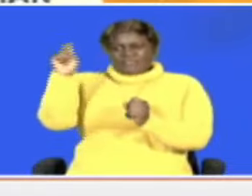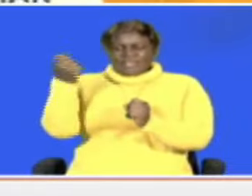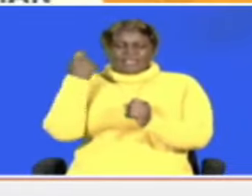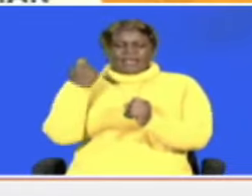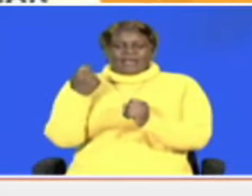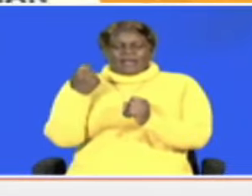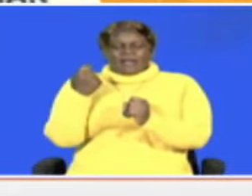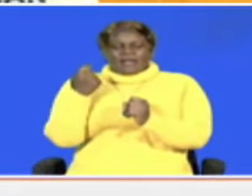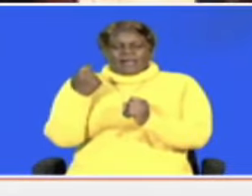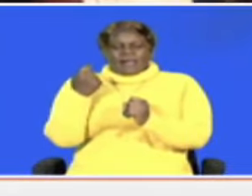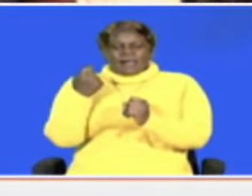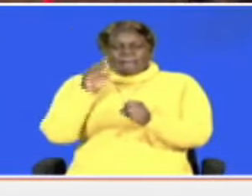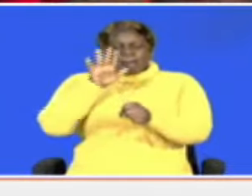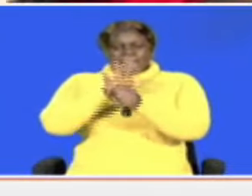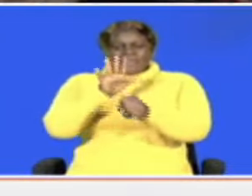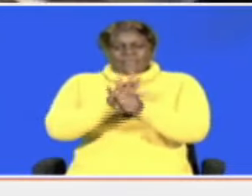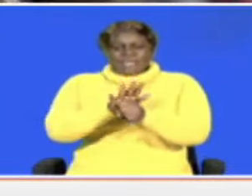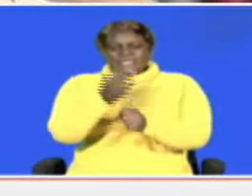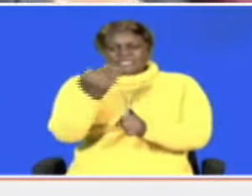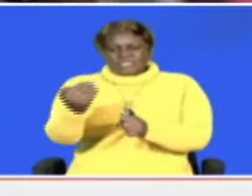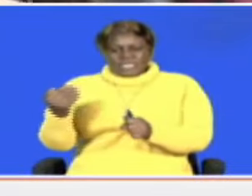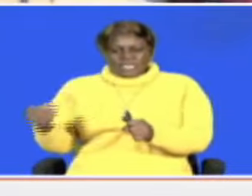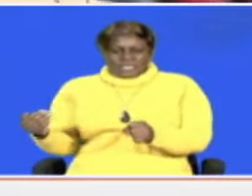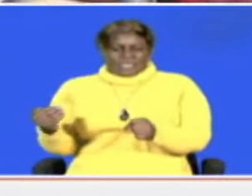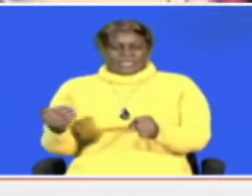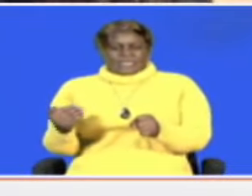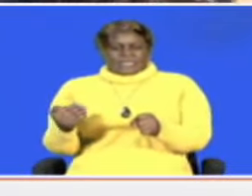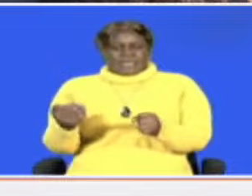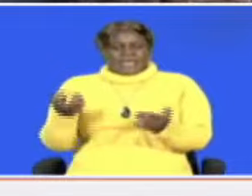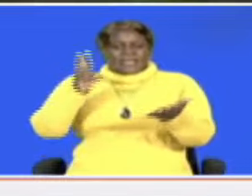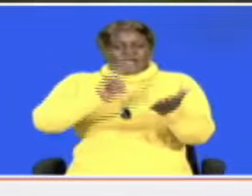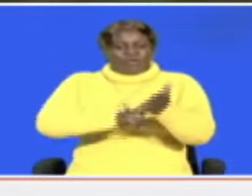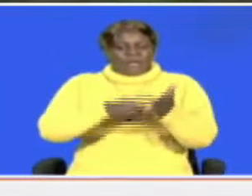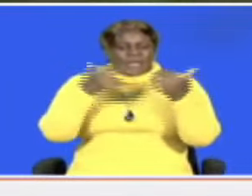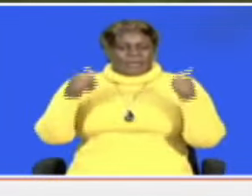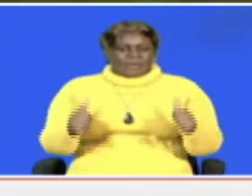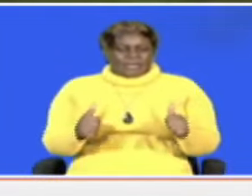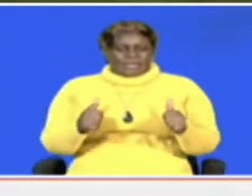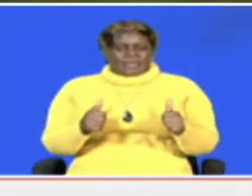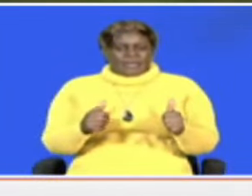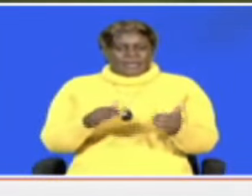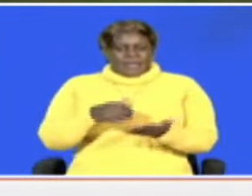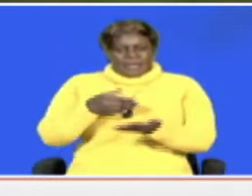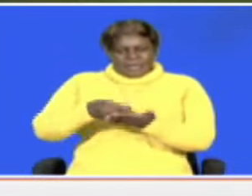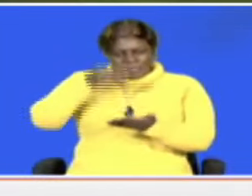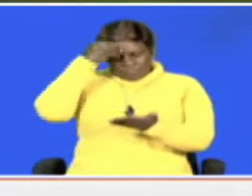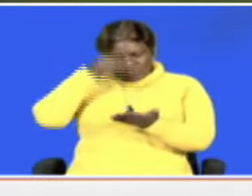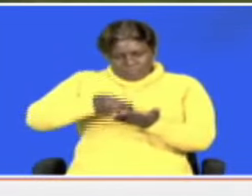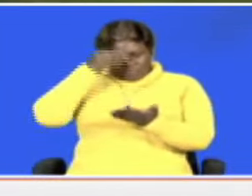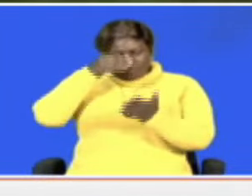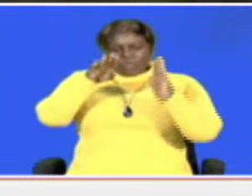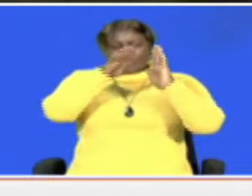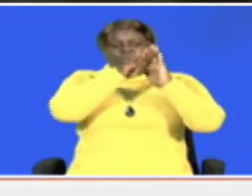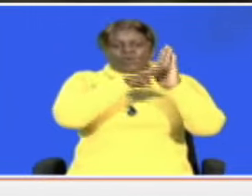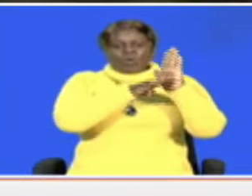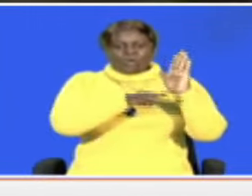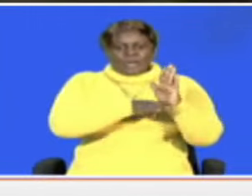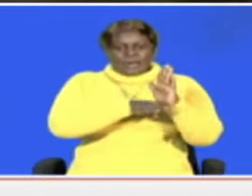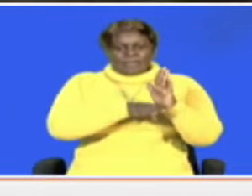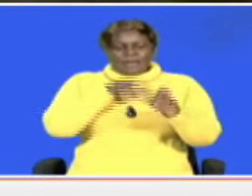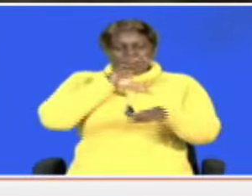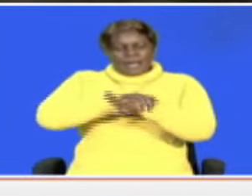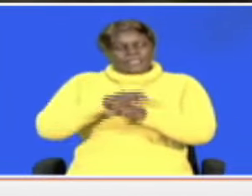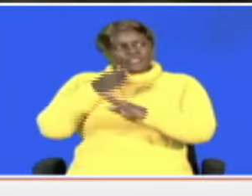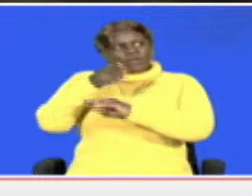kuwa kuna idadi kubwa ya watoto ambao bado hawajarekodiwa. The accelerated education program has been able to reach